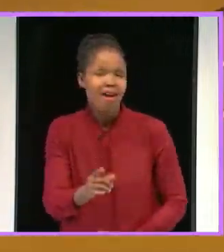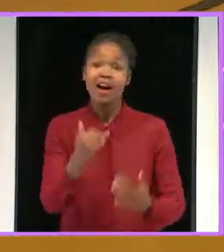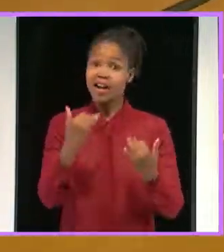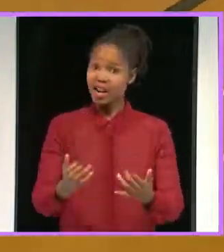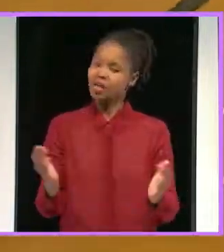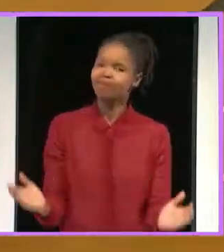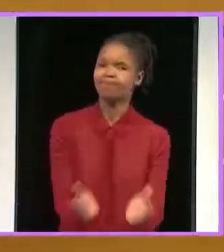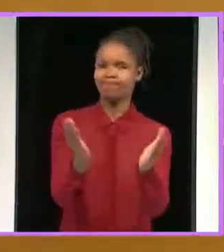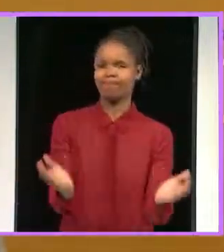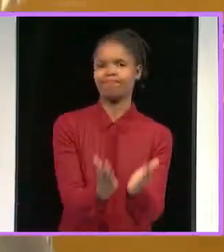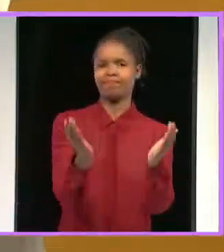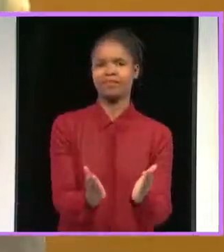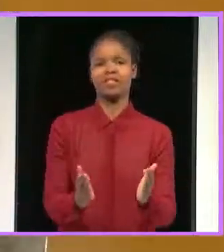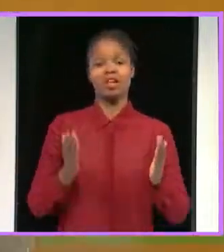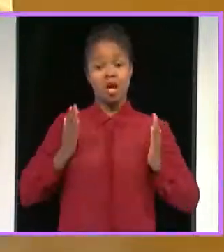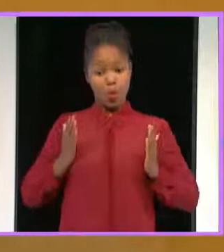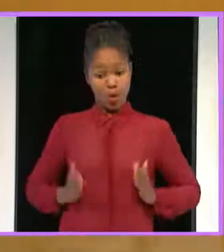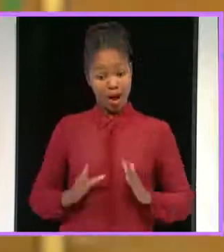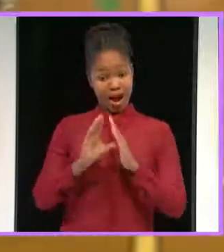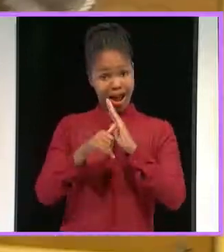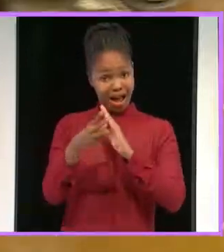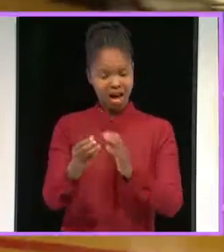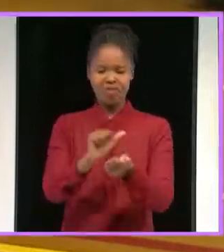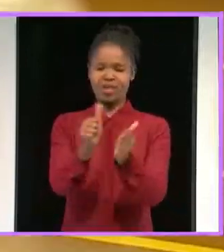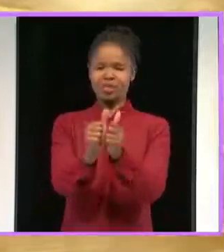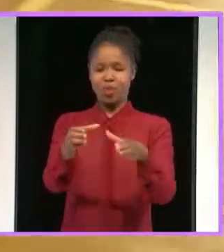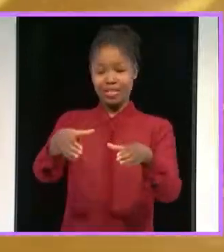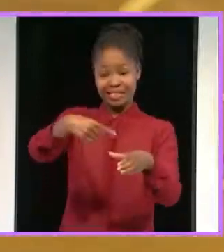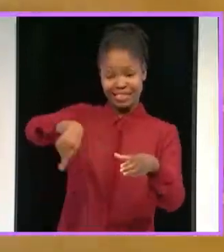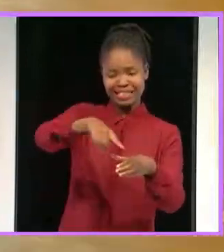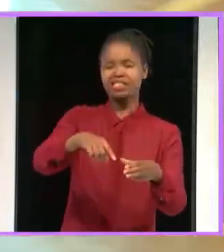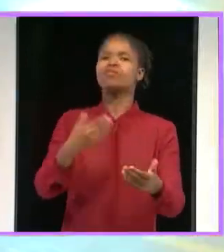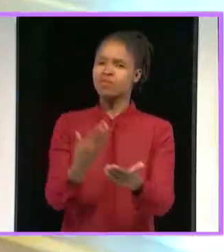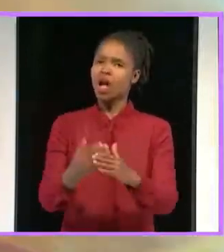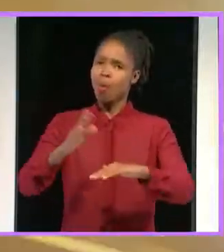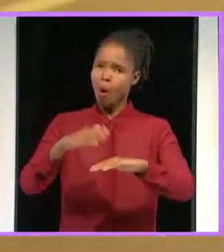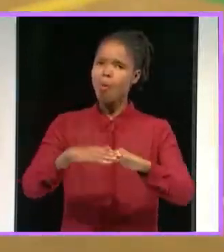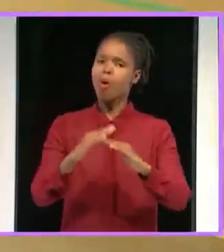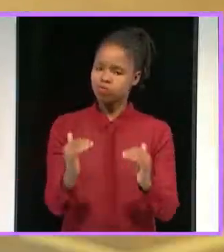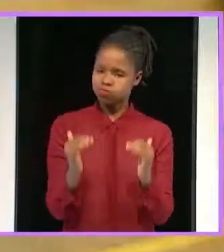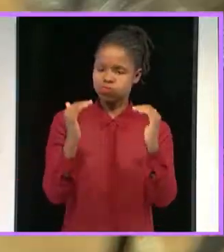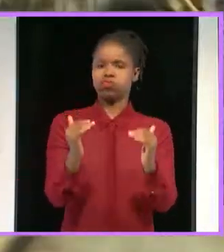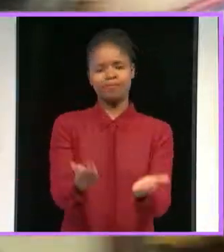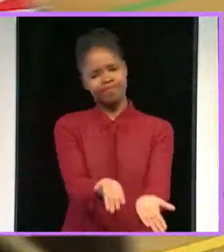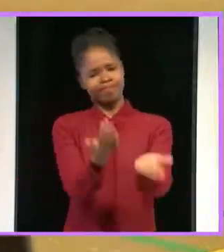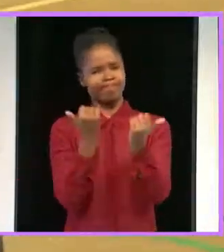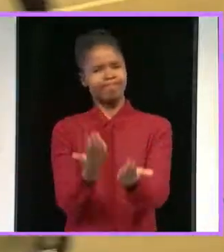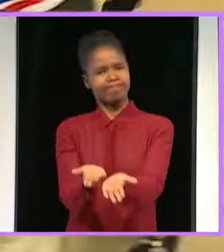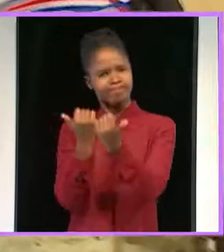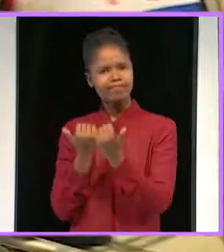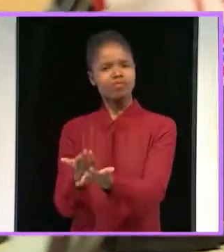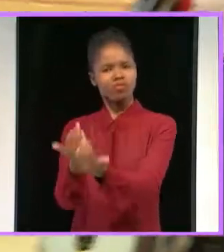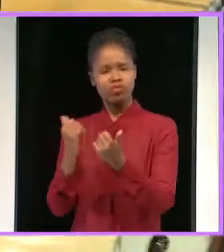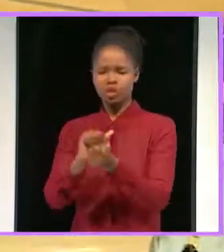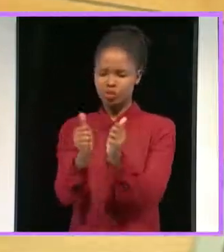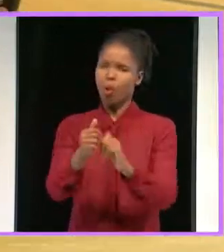why disabled sport in total needs to really step up and bring those people